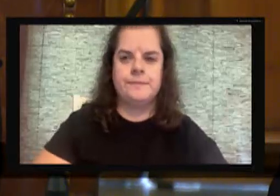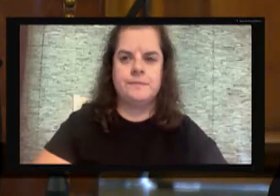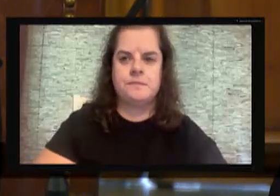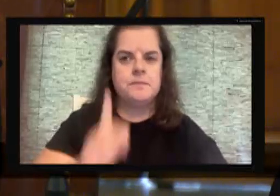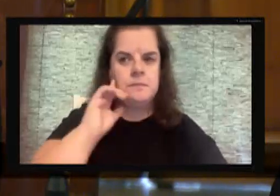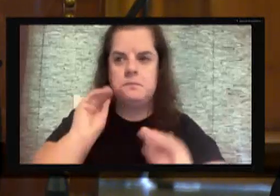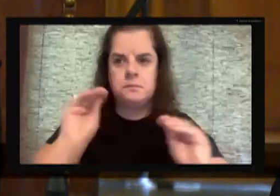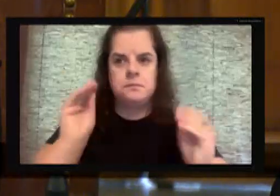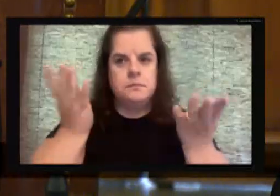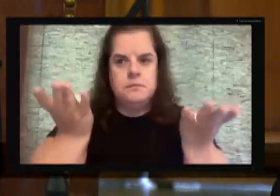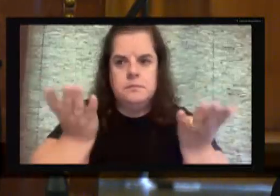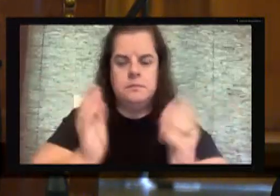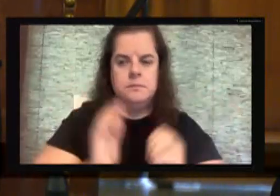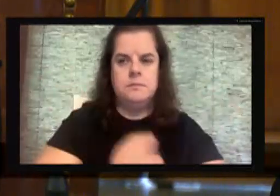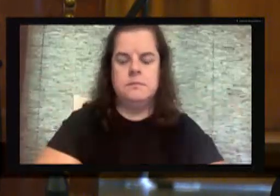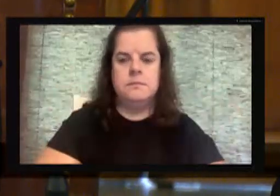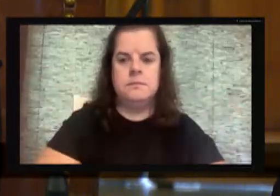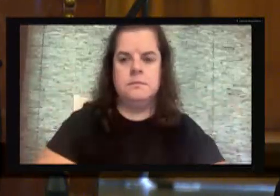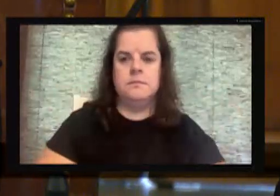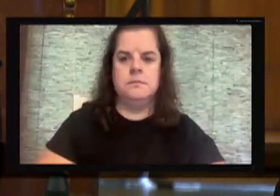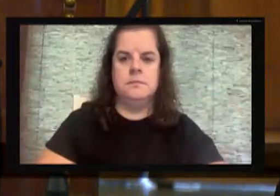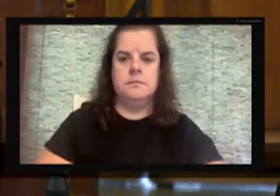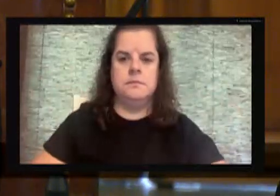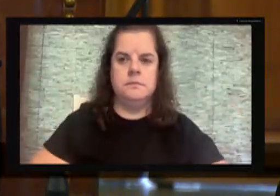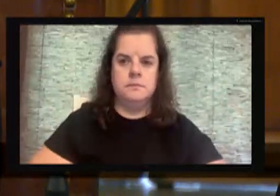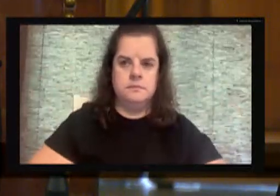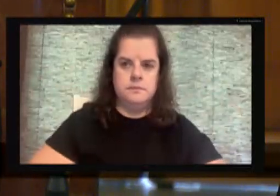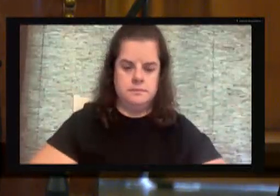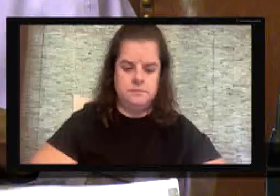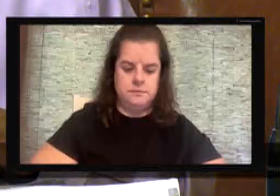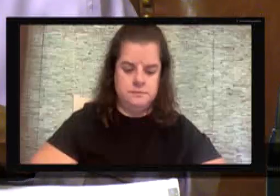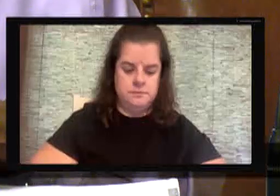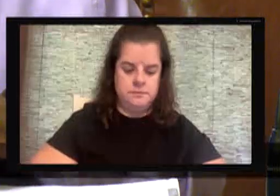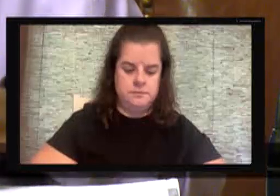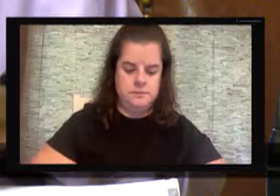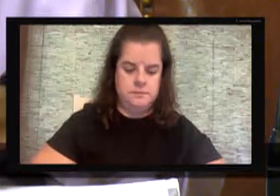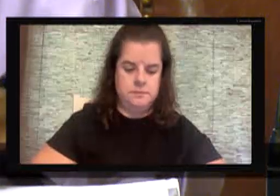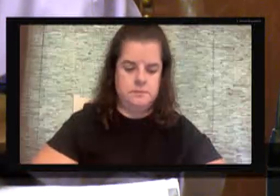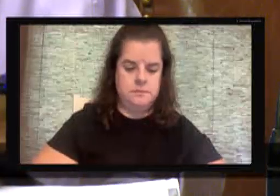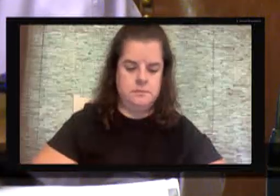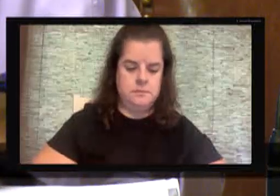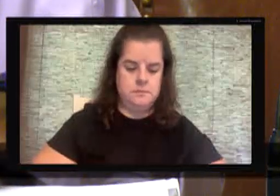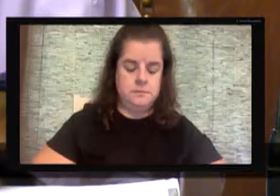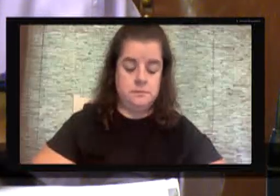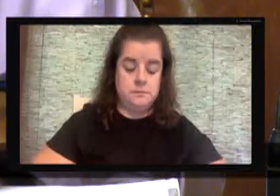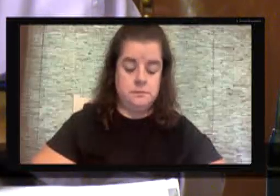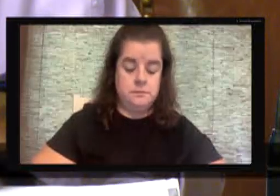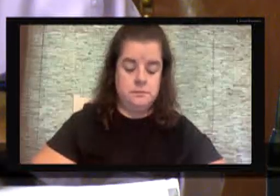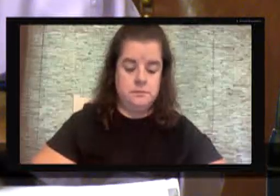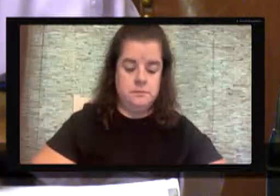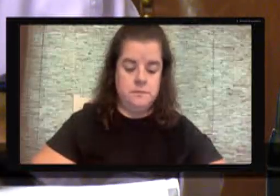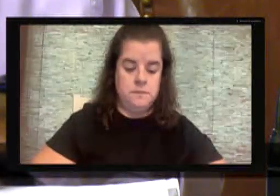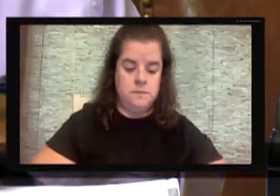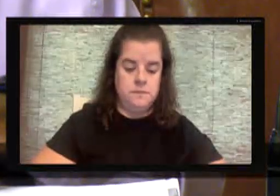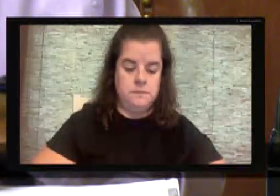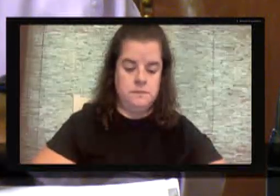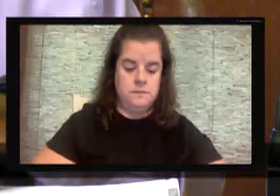2024-0979. Is that right? Right. 0979, yeah. Mm-hmm. The